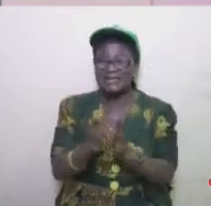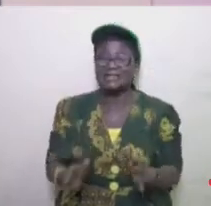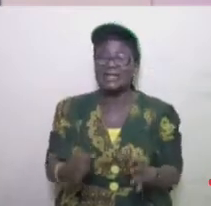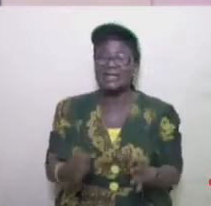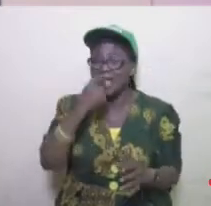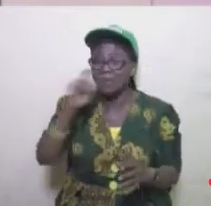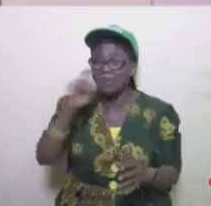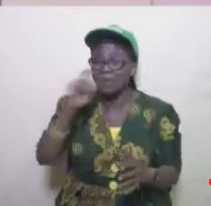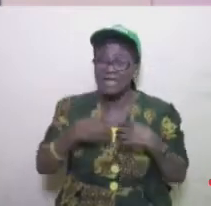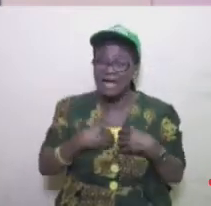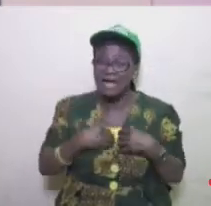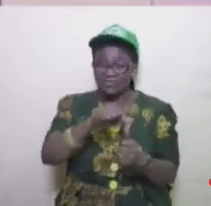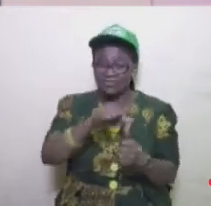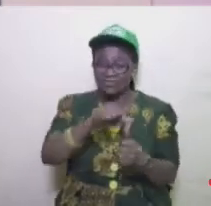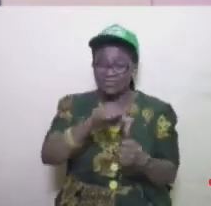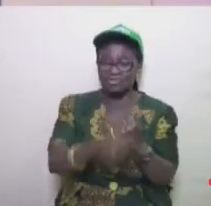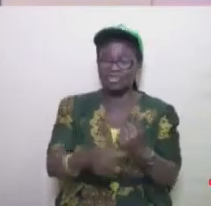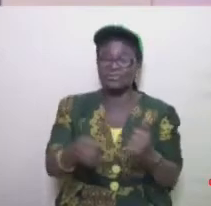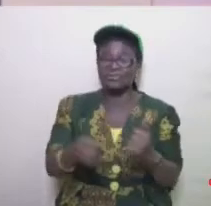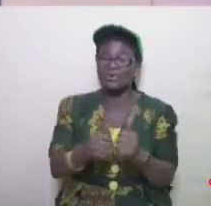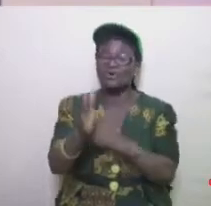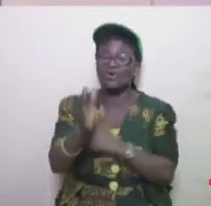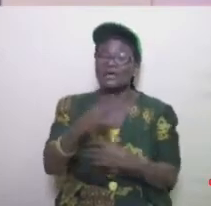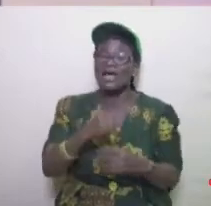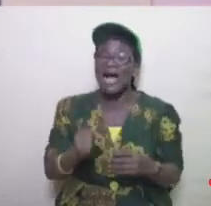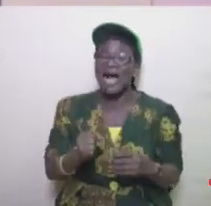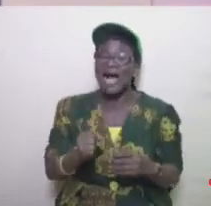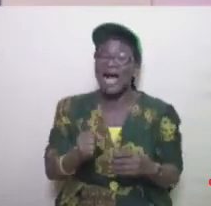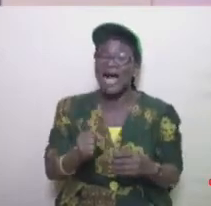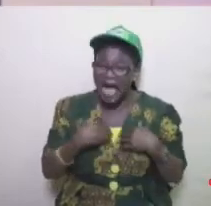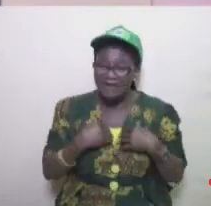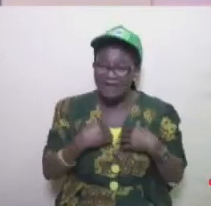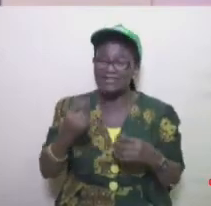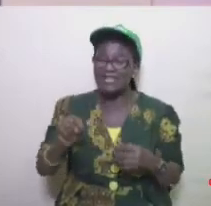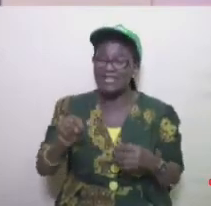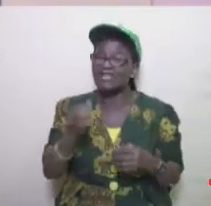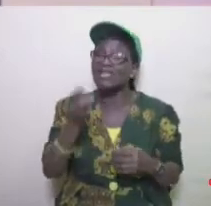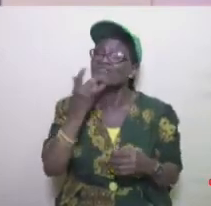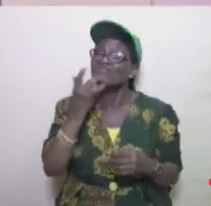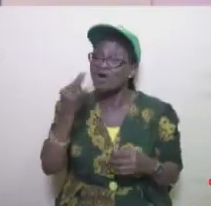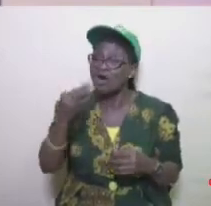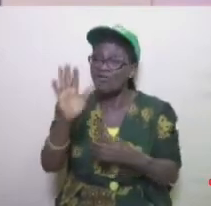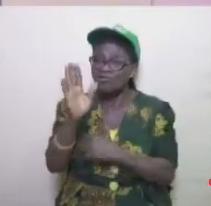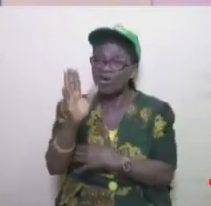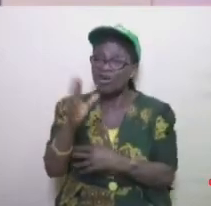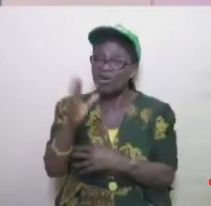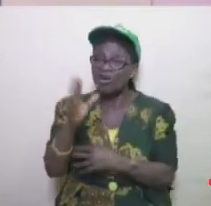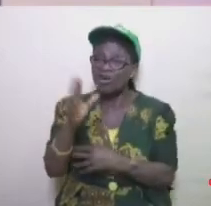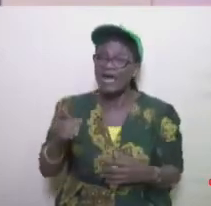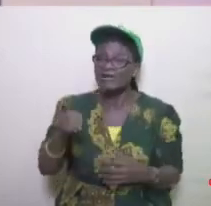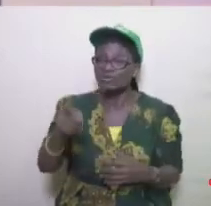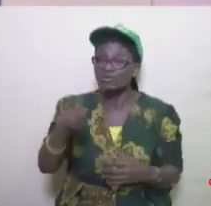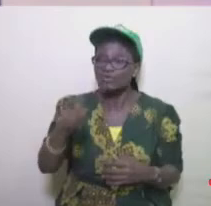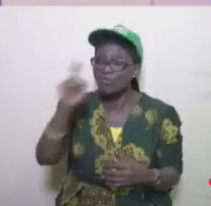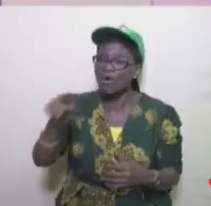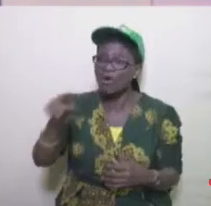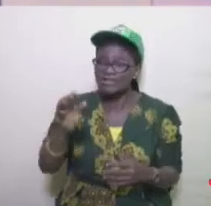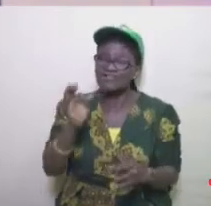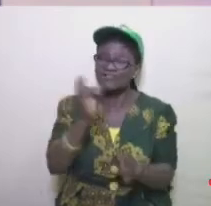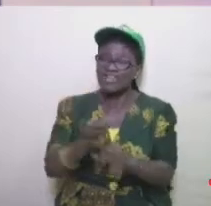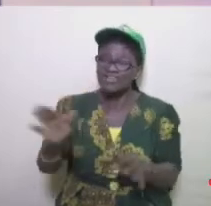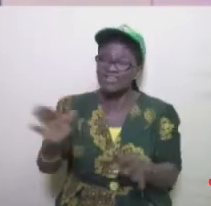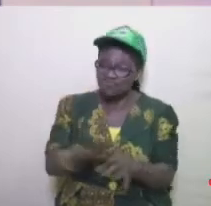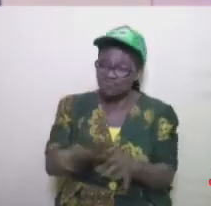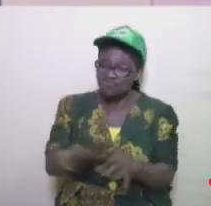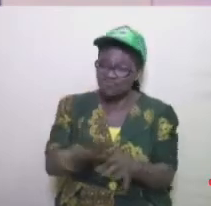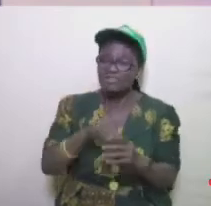Fellowship with God, and you must secure the favor of God. You must be faithful in your responsibility, whether minor or